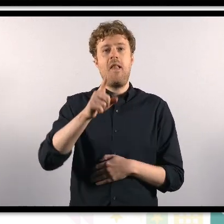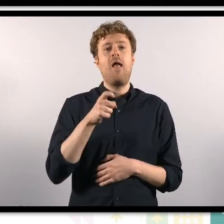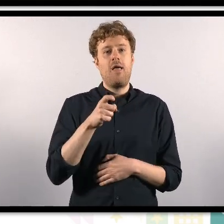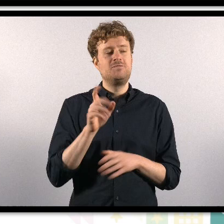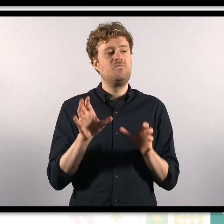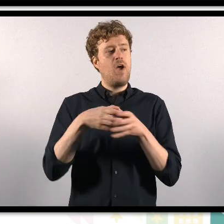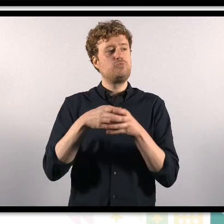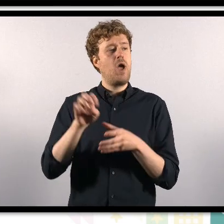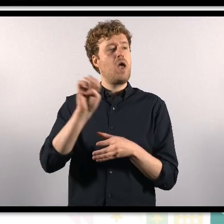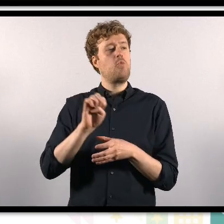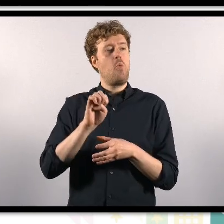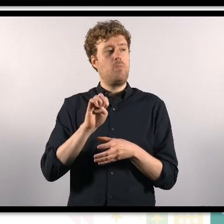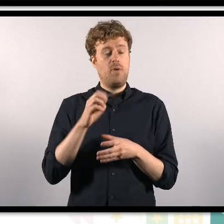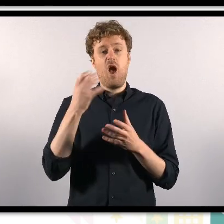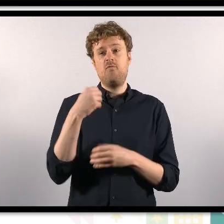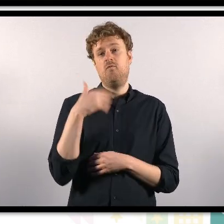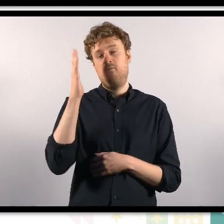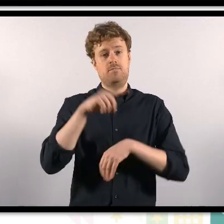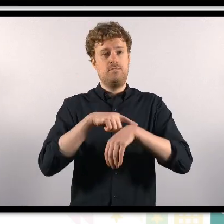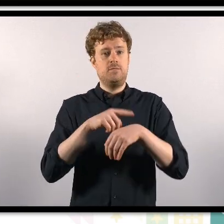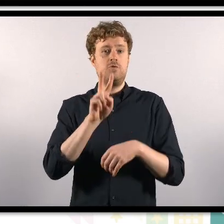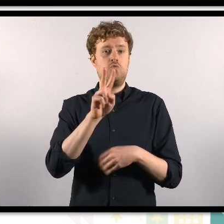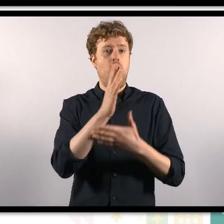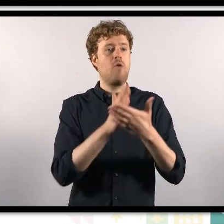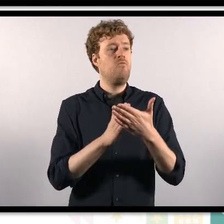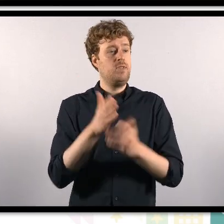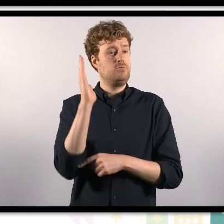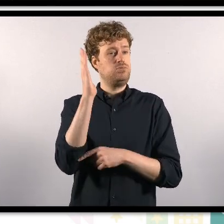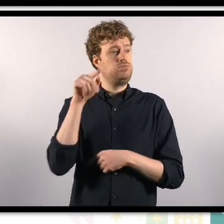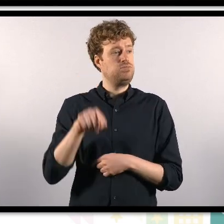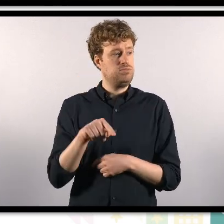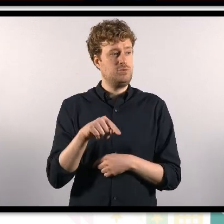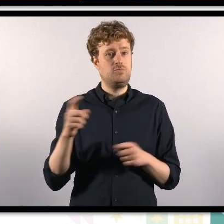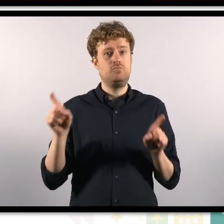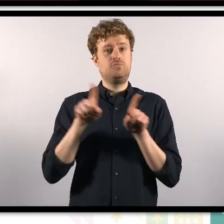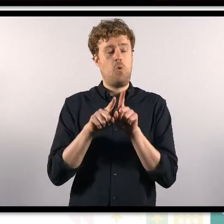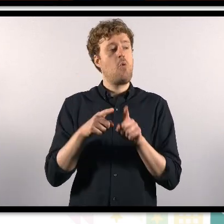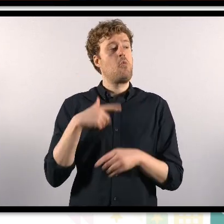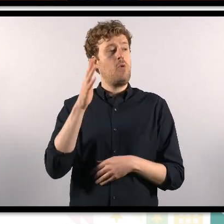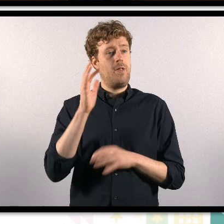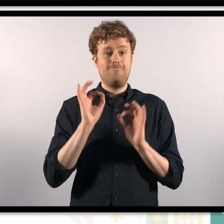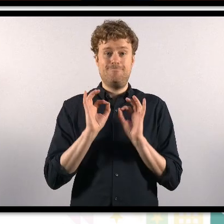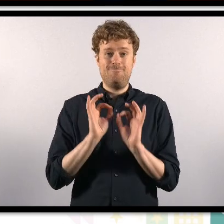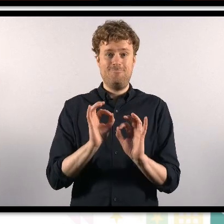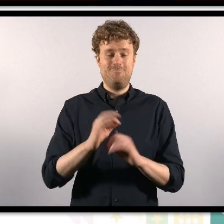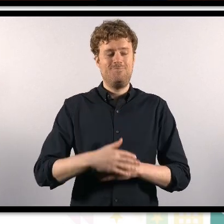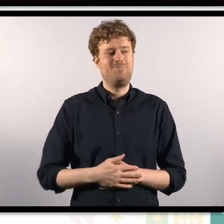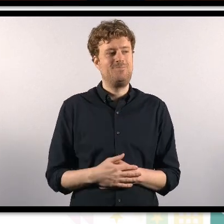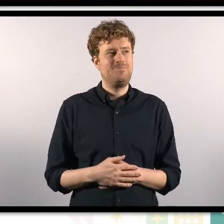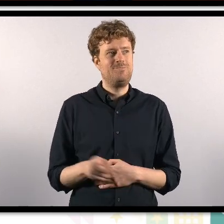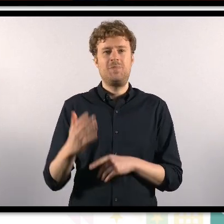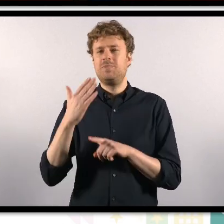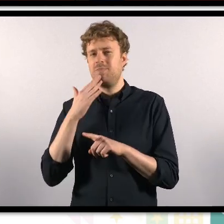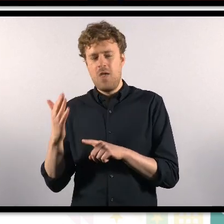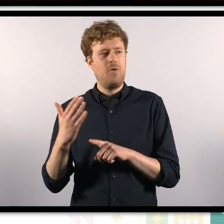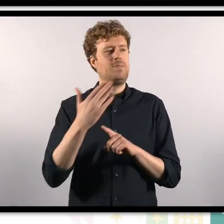the shoulders of giants. And thank you, CNCF, for being such a welcoming and great community, okay? See